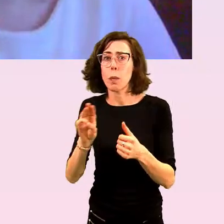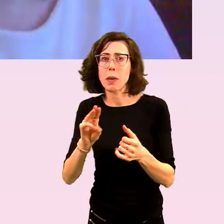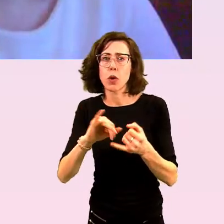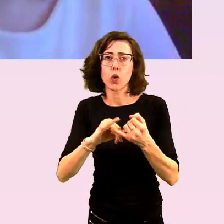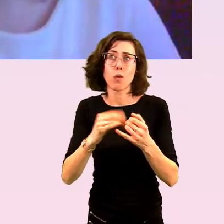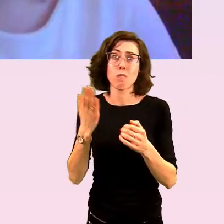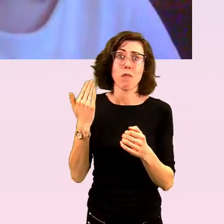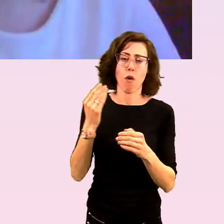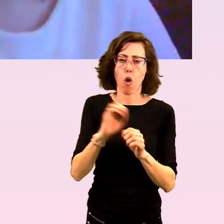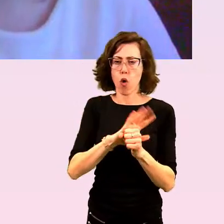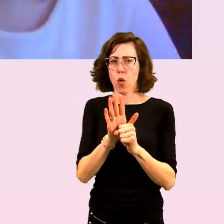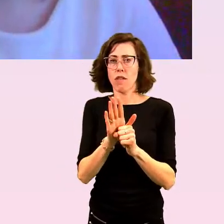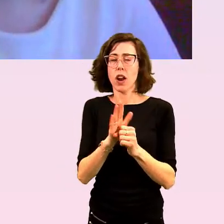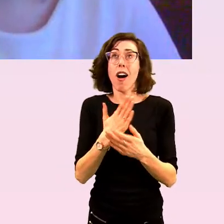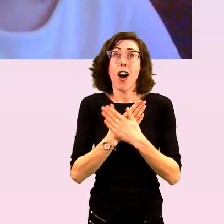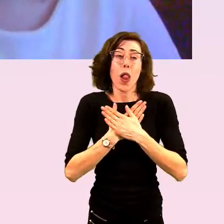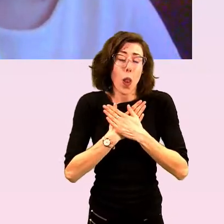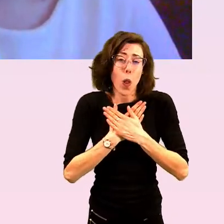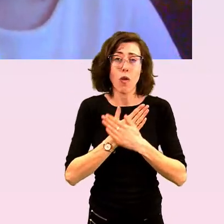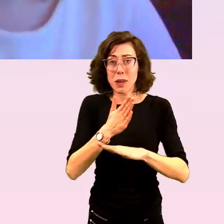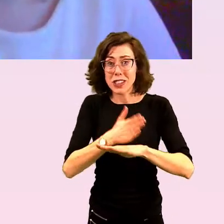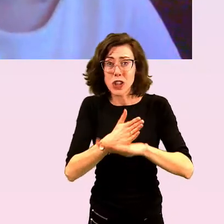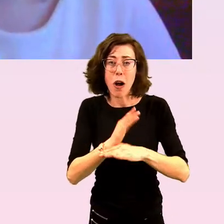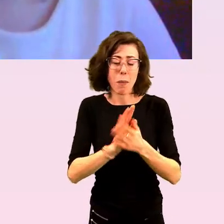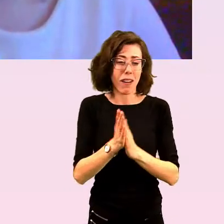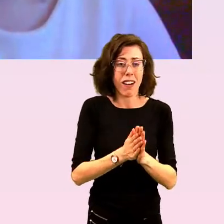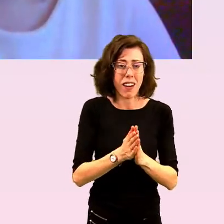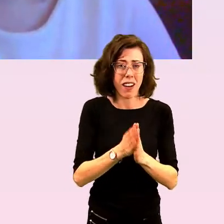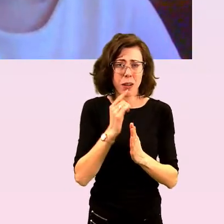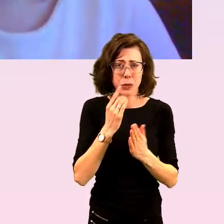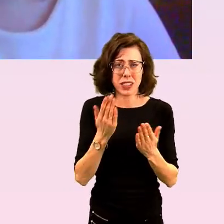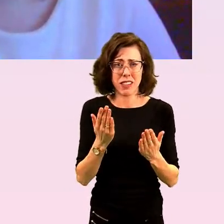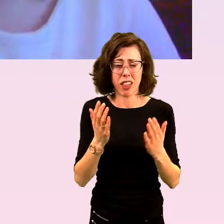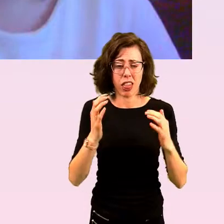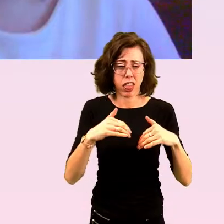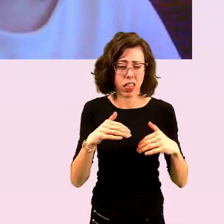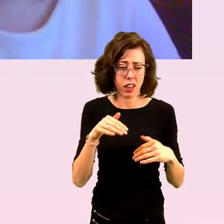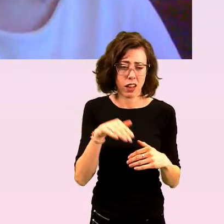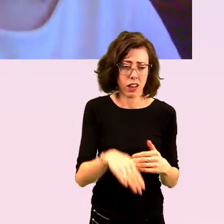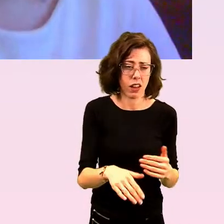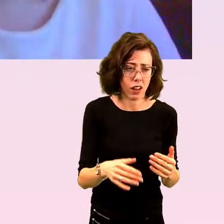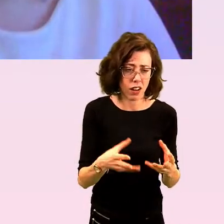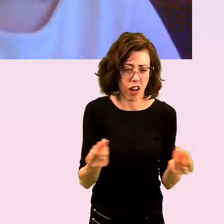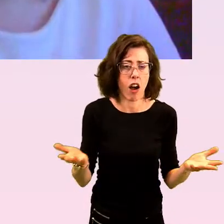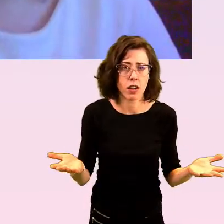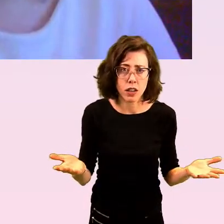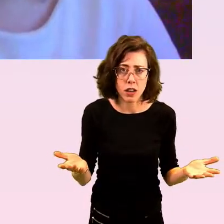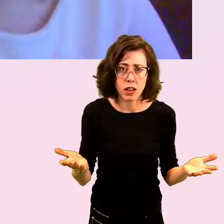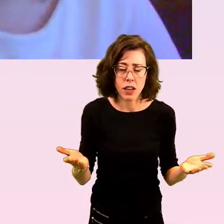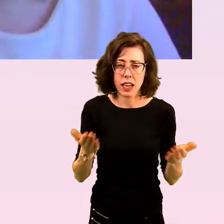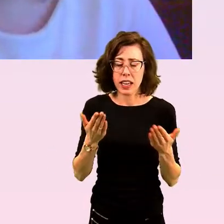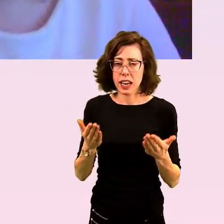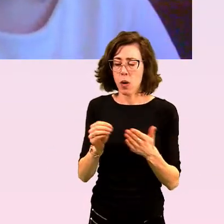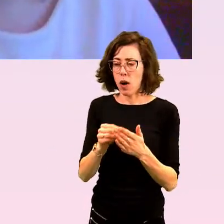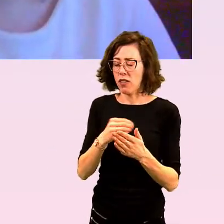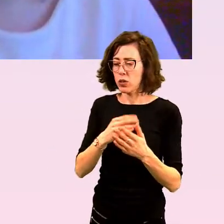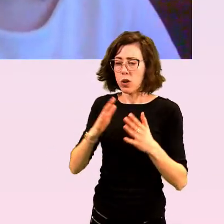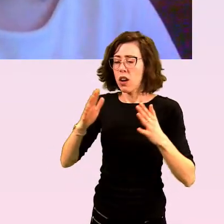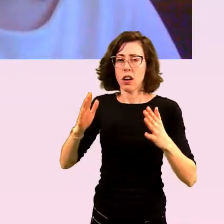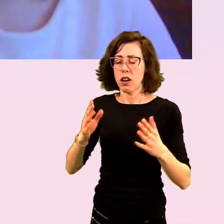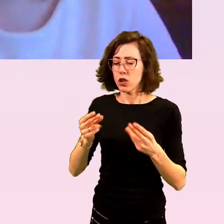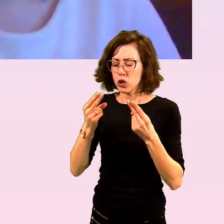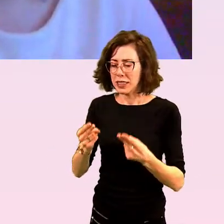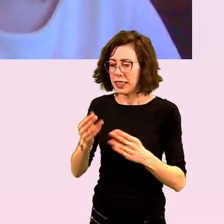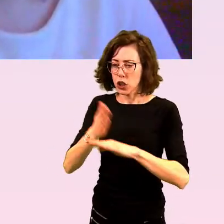different side of things to basically make money and to continue to live? I know that's a bit of a tough pill to swallow for a lot of people. What would your advice be